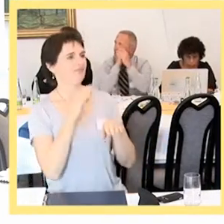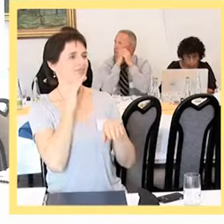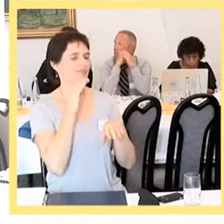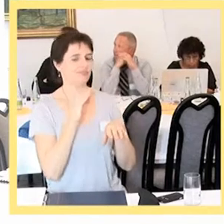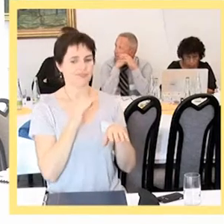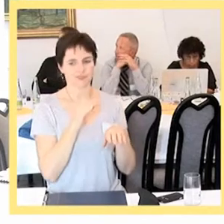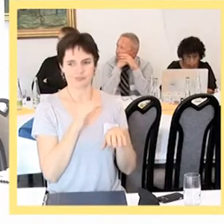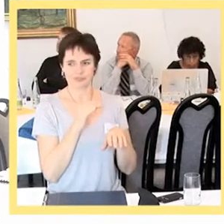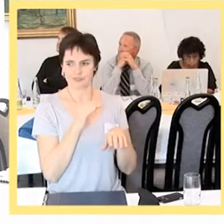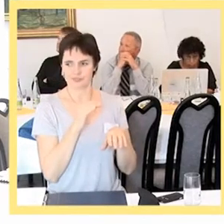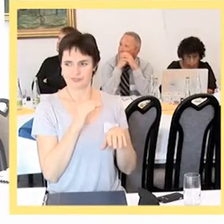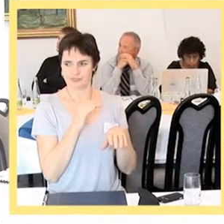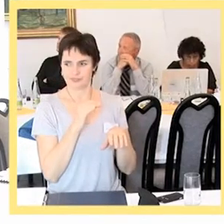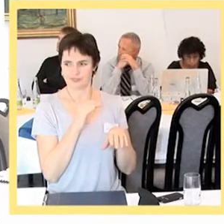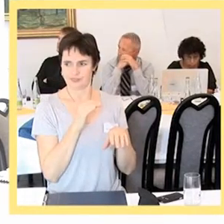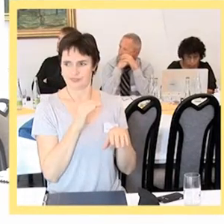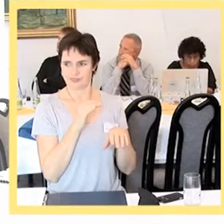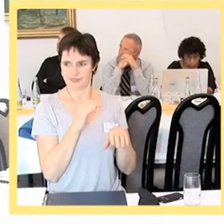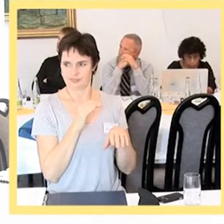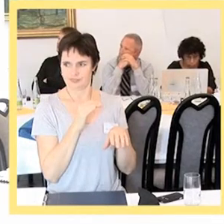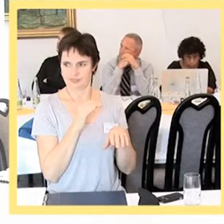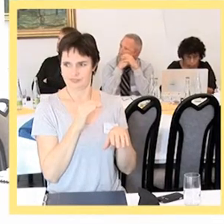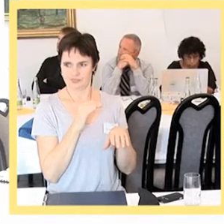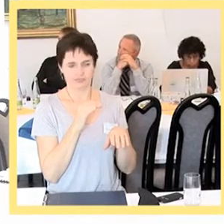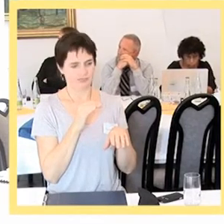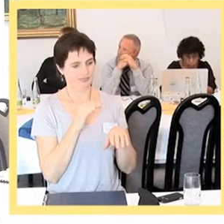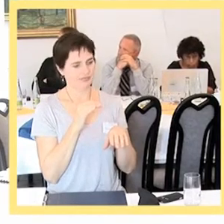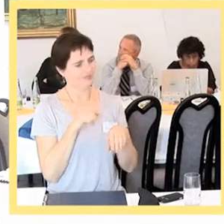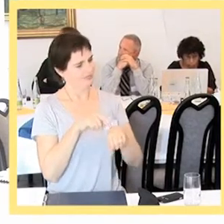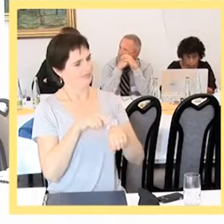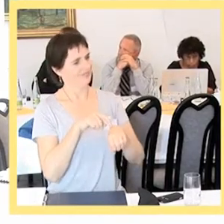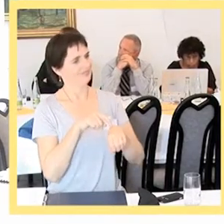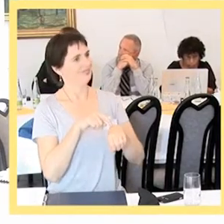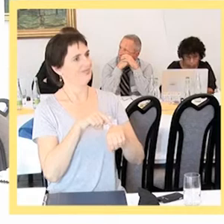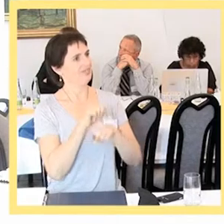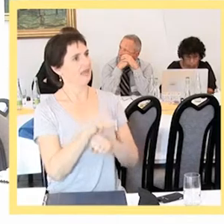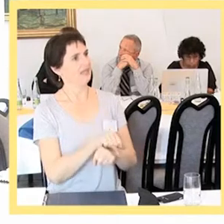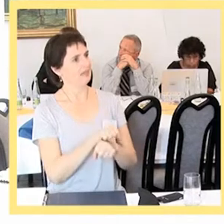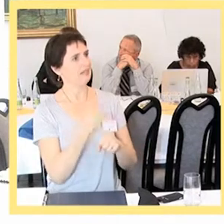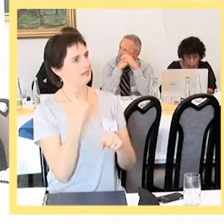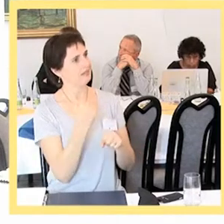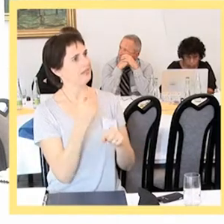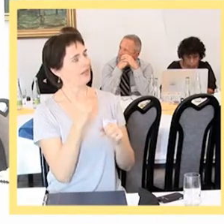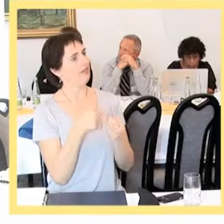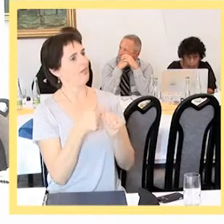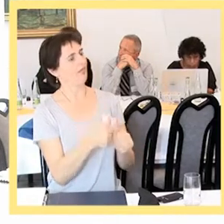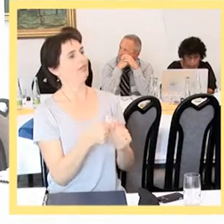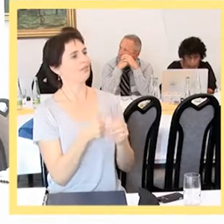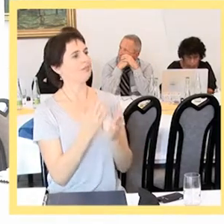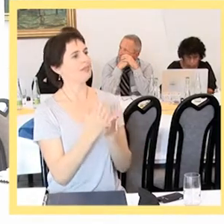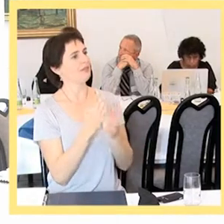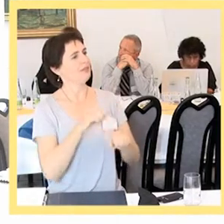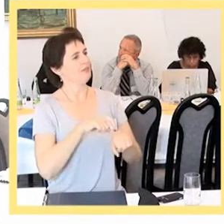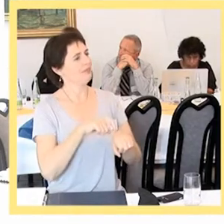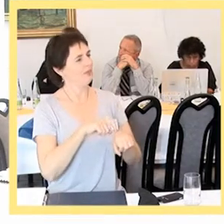think those of you that do any running or have run a marathon, you know you get a little timer chip that you can attach to your shoe. We had a similar system during